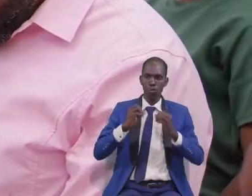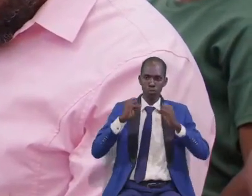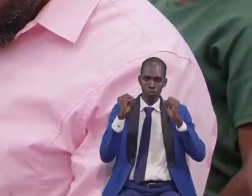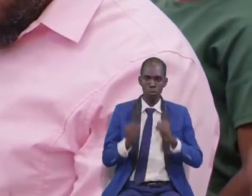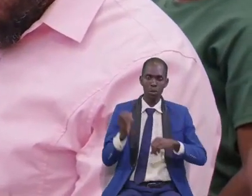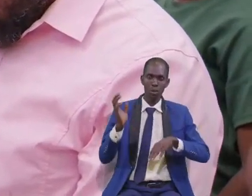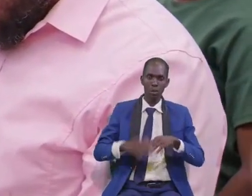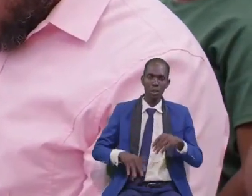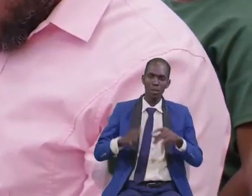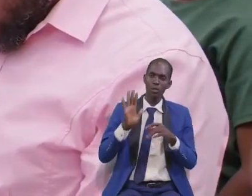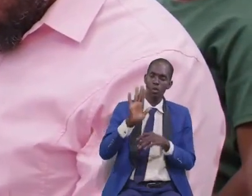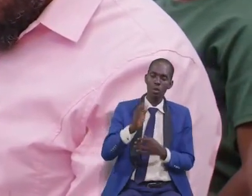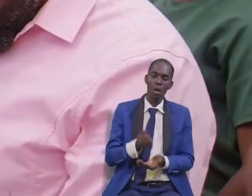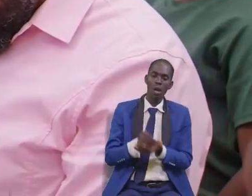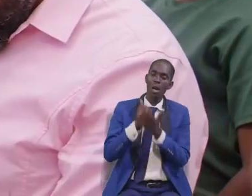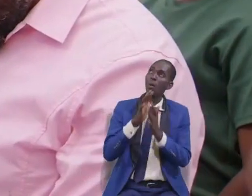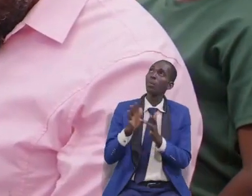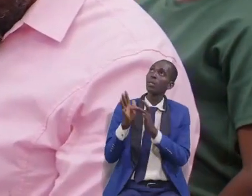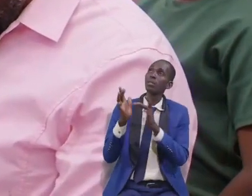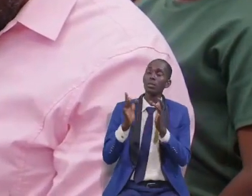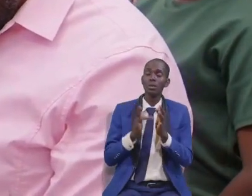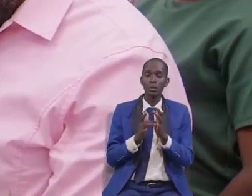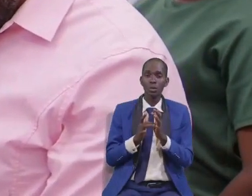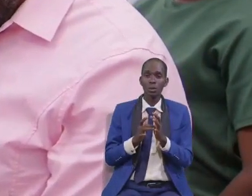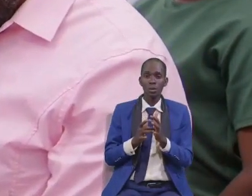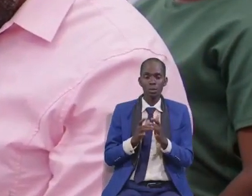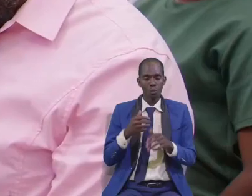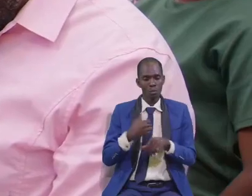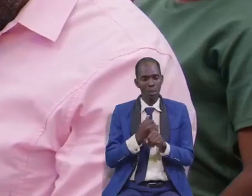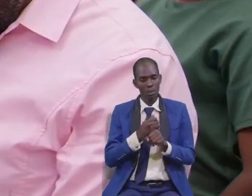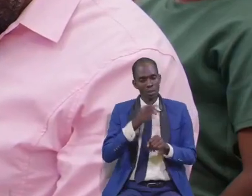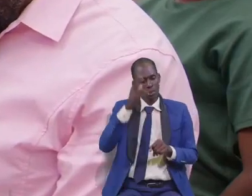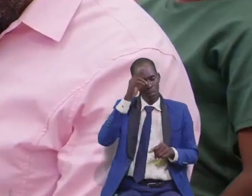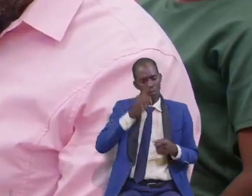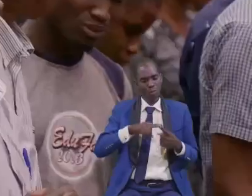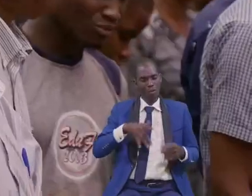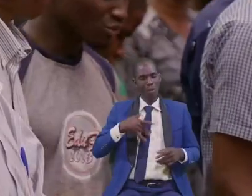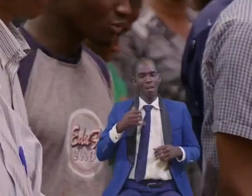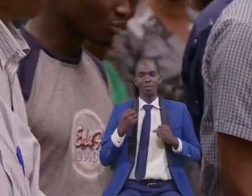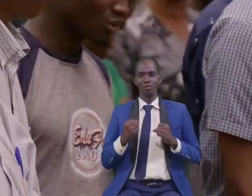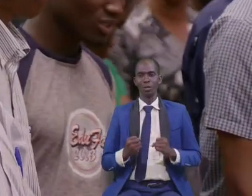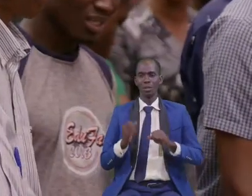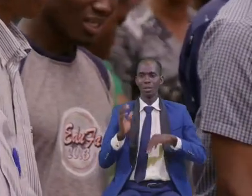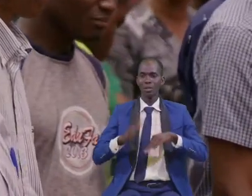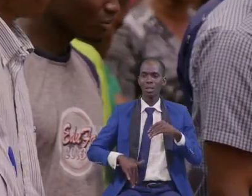stronger than the Christ who lives in you.